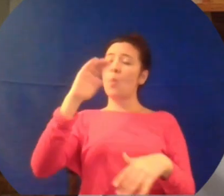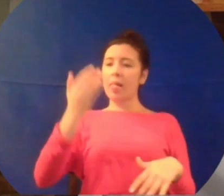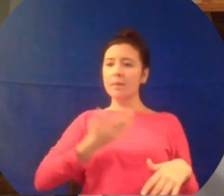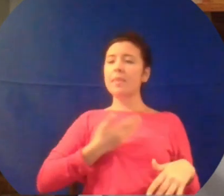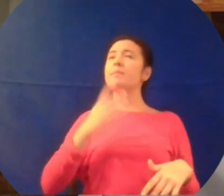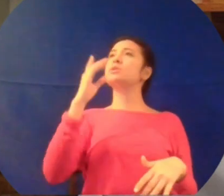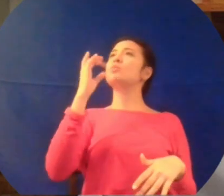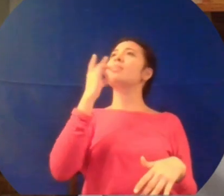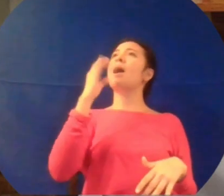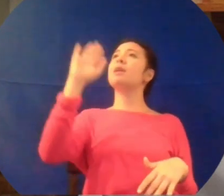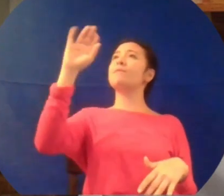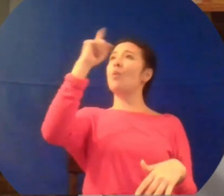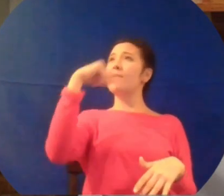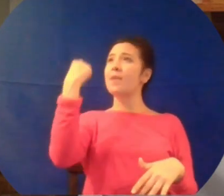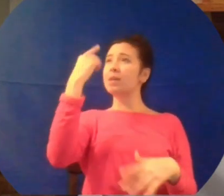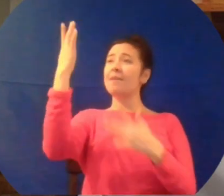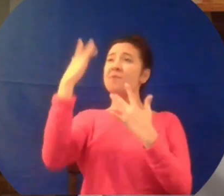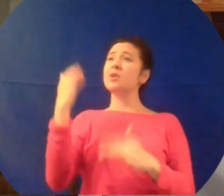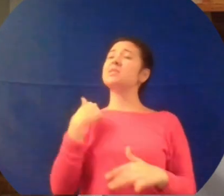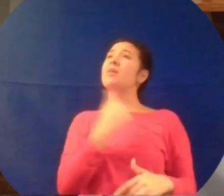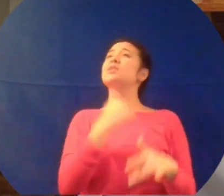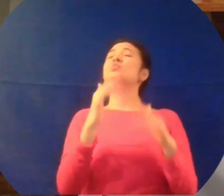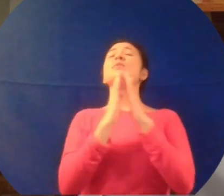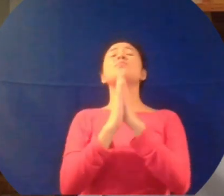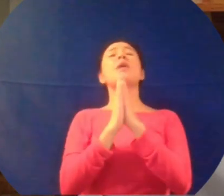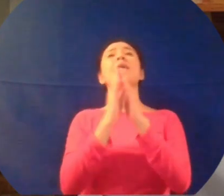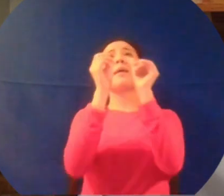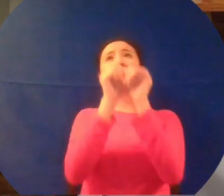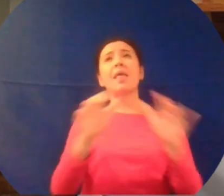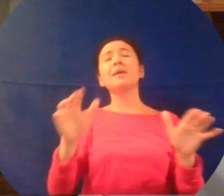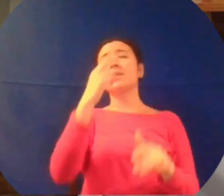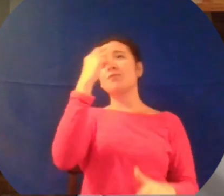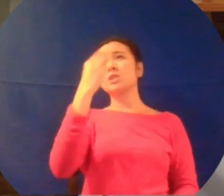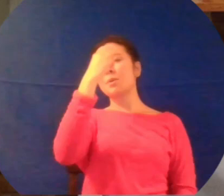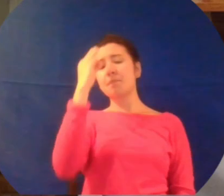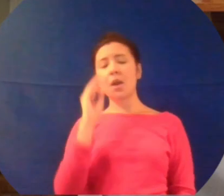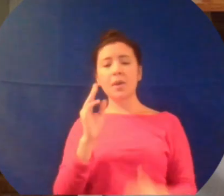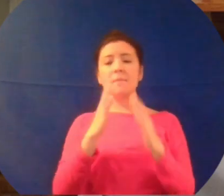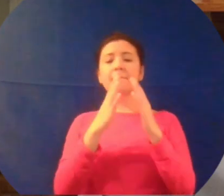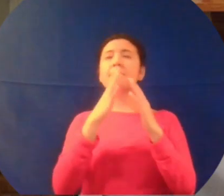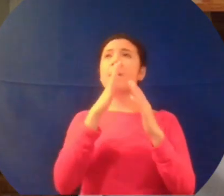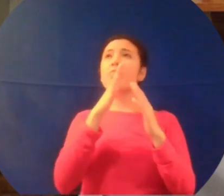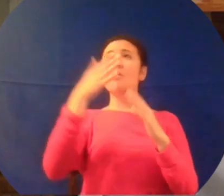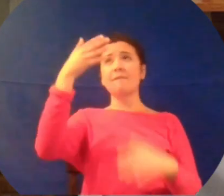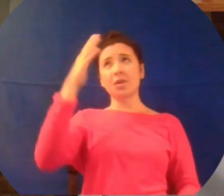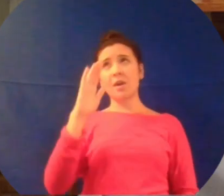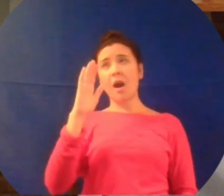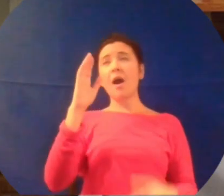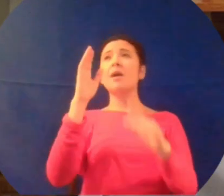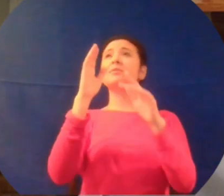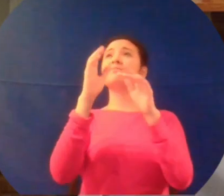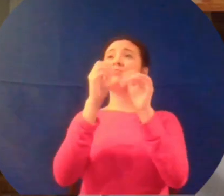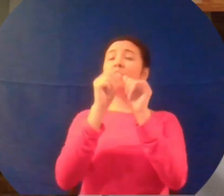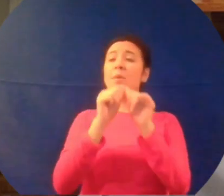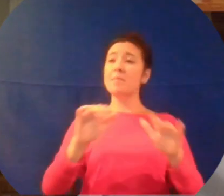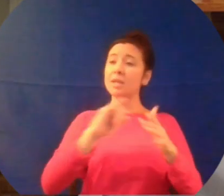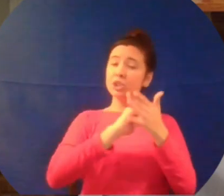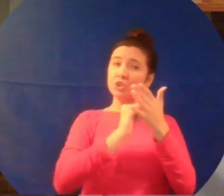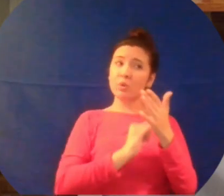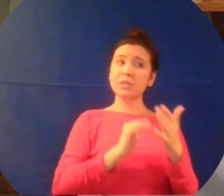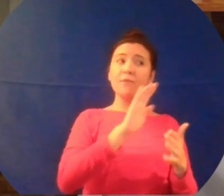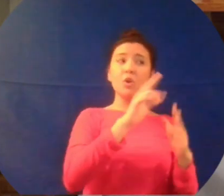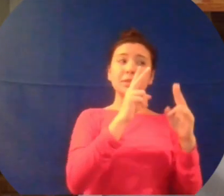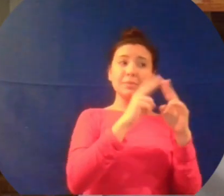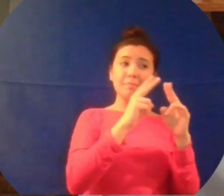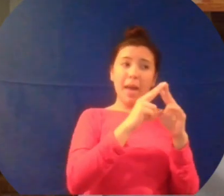of your face. Have mercy on us all, we pray, that with the Blessed Virgin Mary, Mother of God, with Blessed Joseph, her spouse, with the blessed